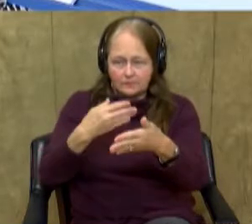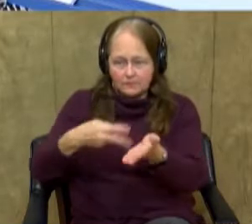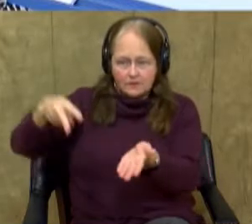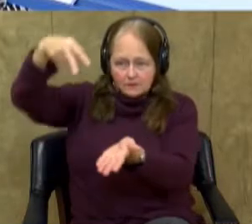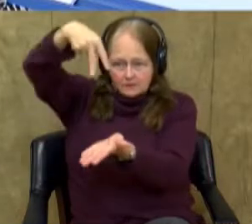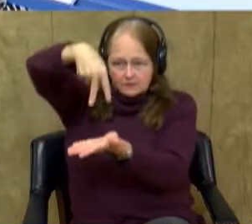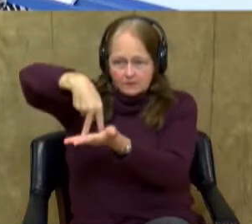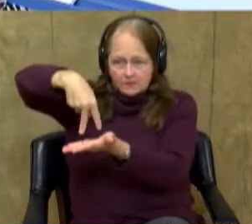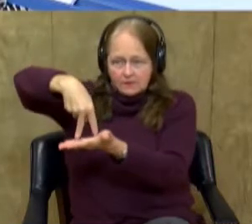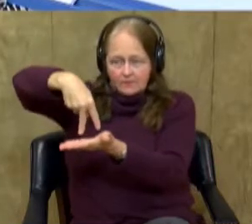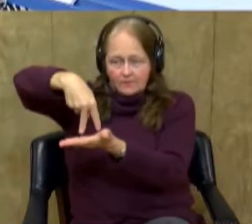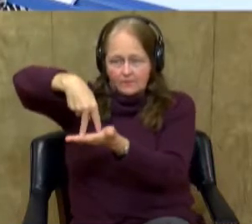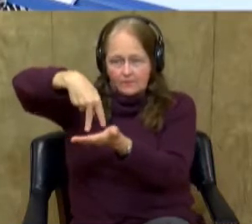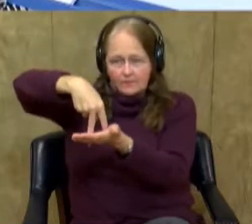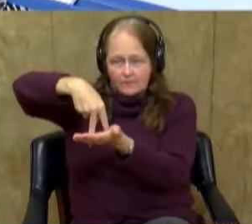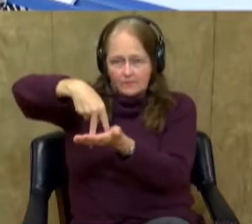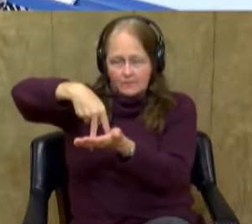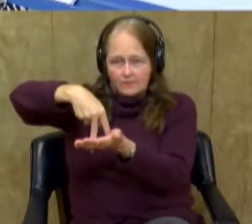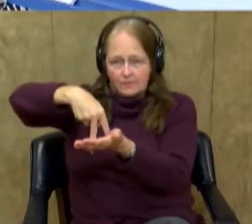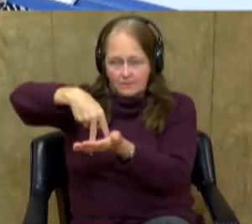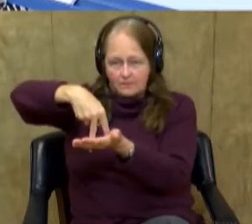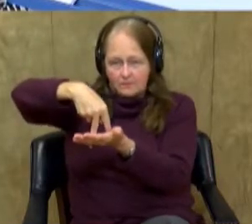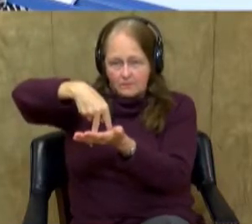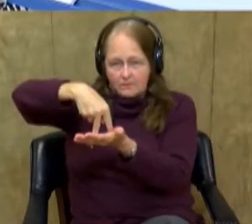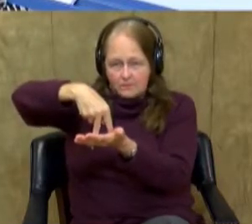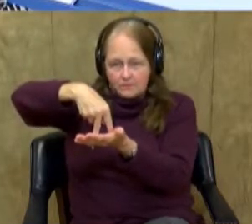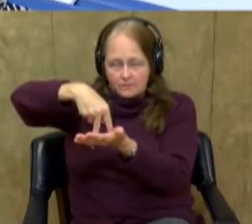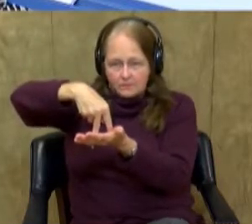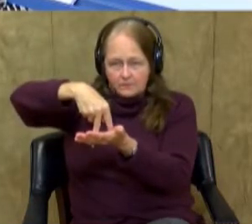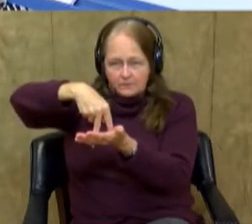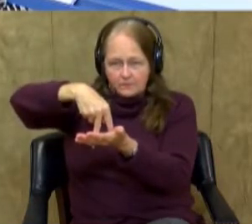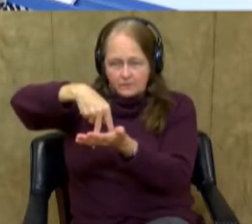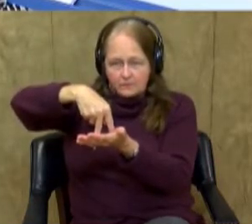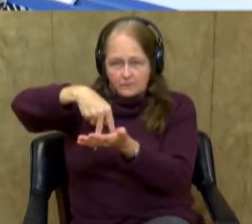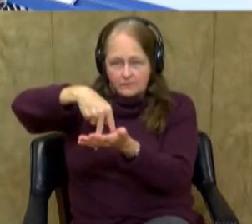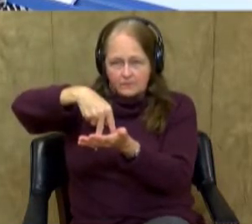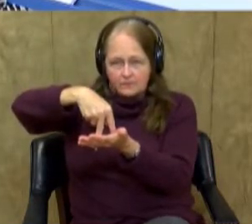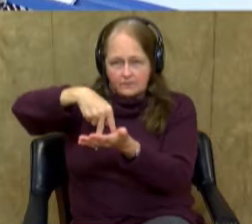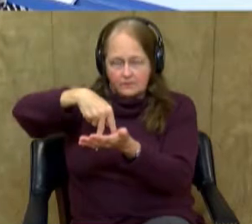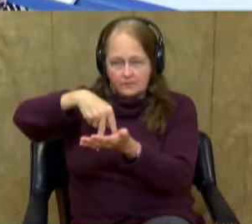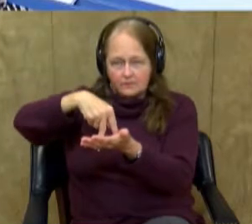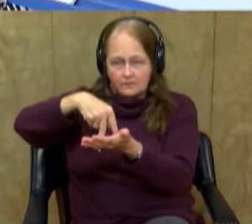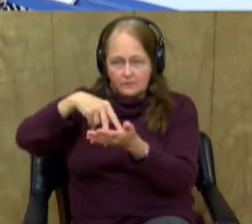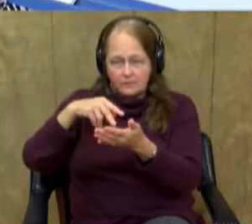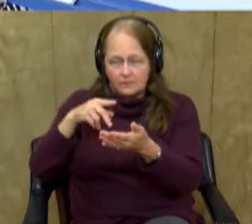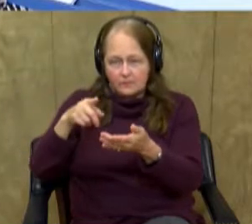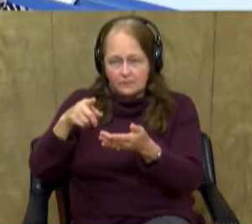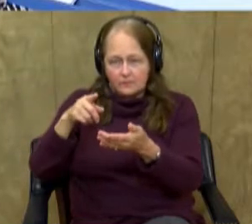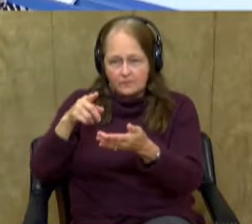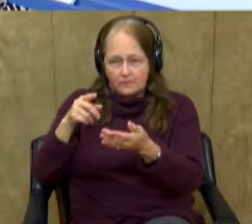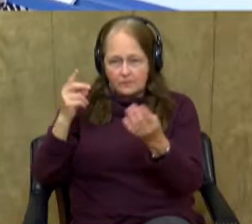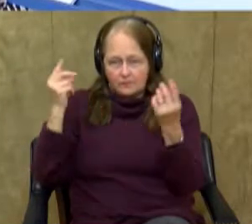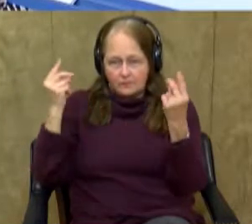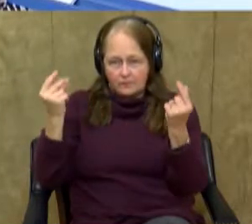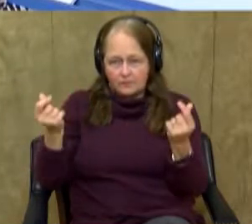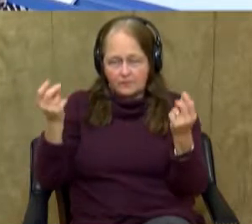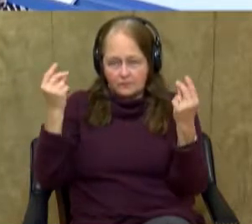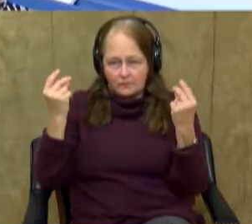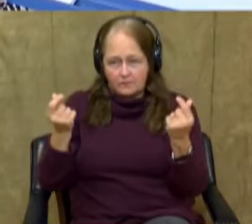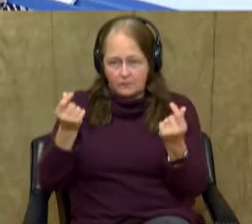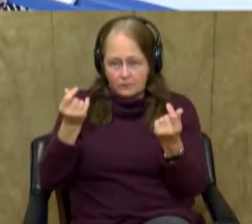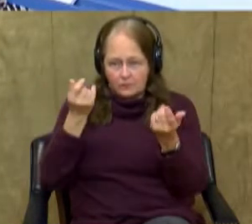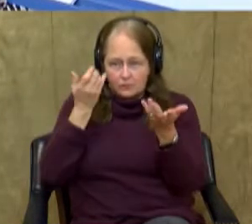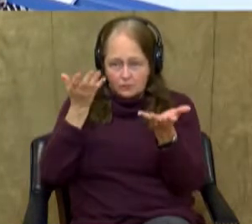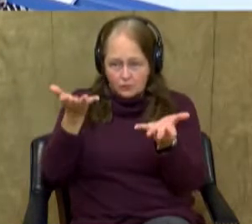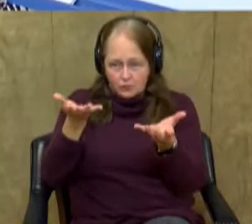up. We're going to do a little bit of our arm motions to go with our Days of the Week song. You ready, Miss Chabot? Here we go. If you can snap your fingers. If you